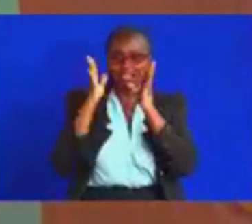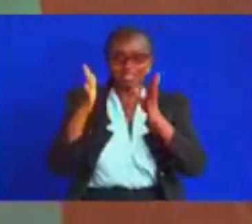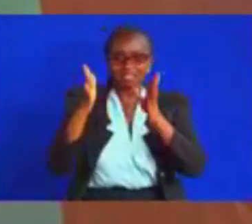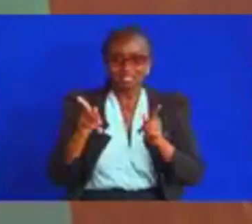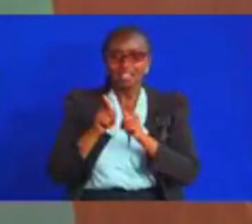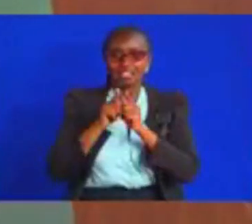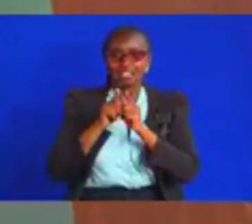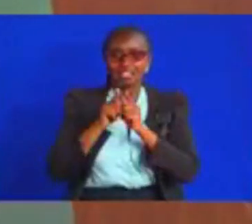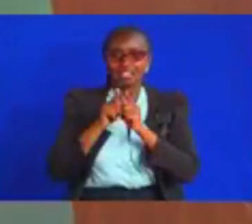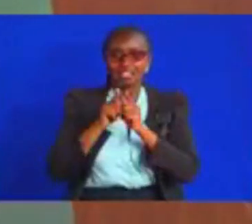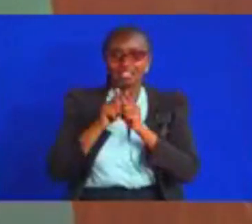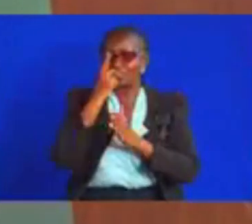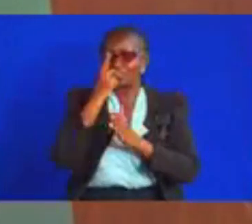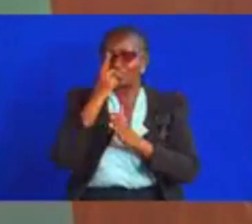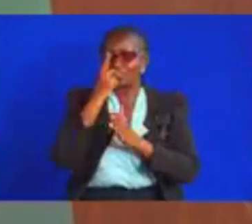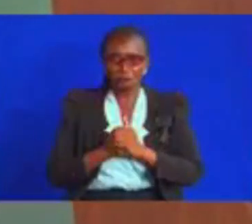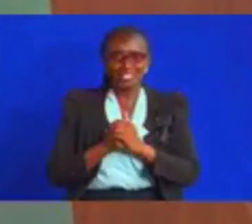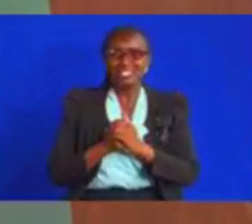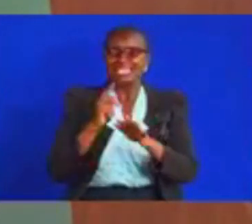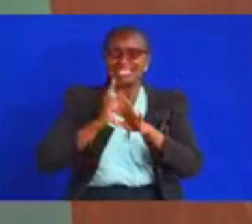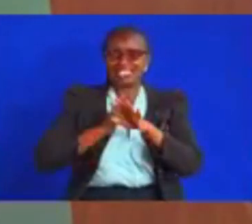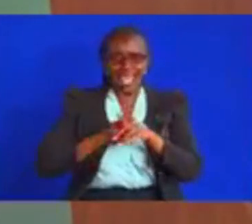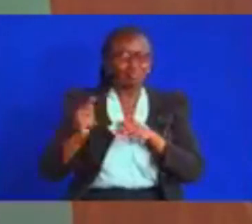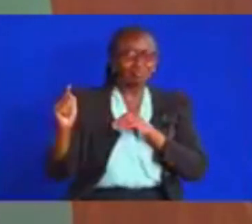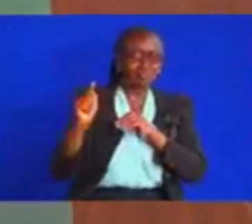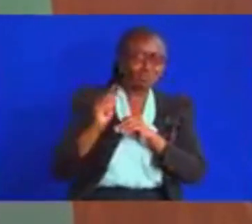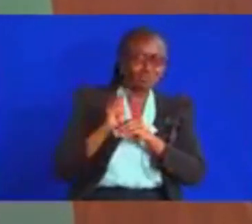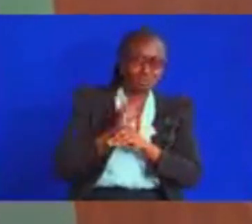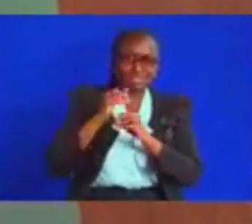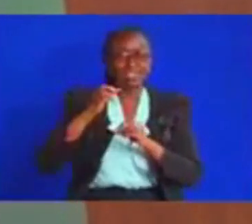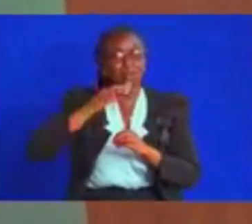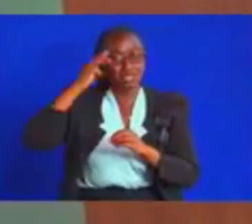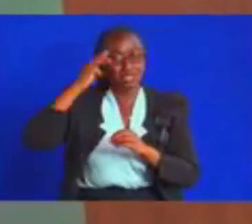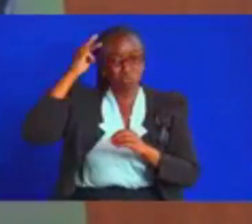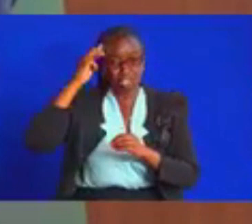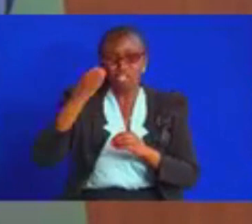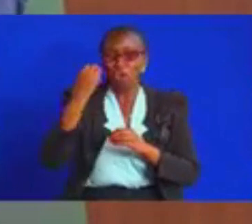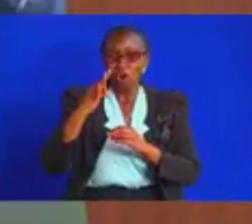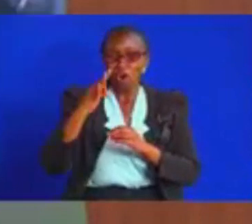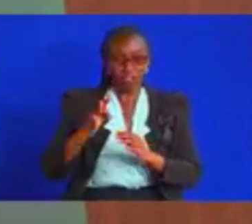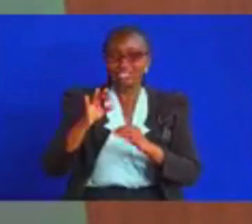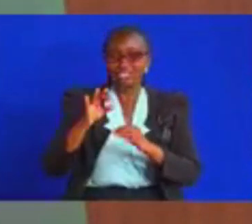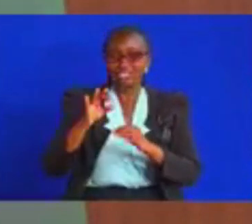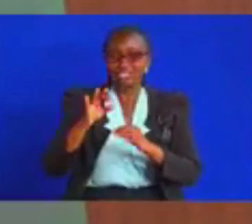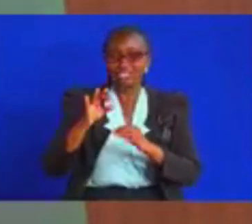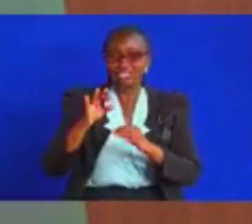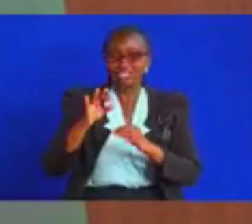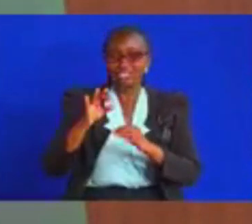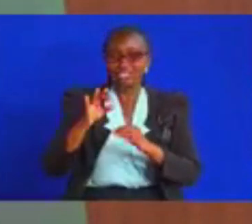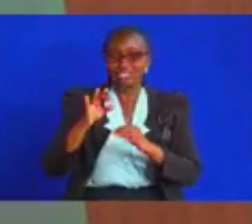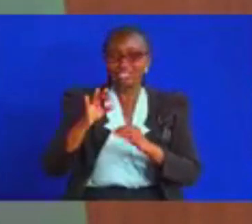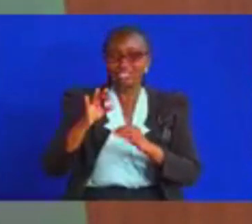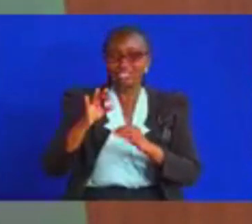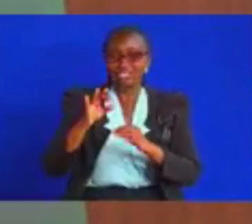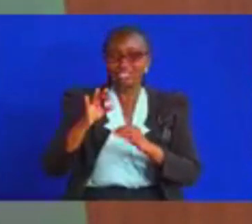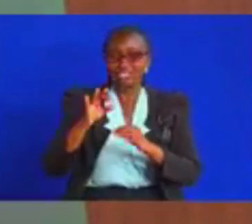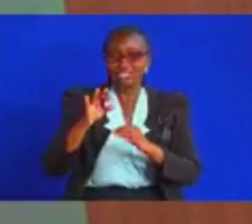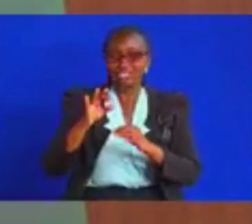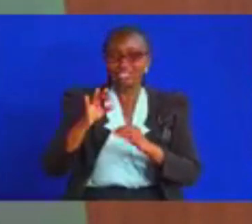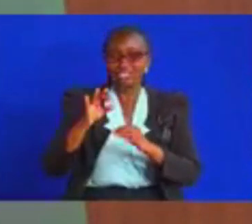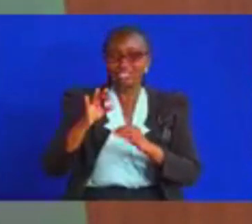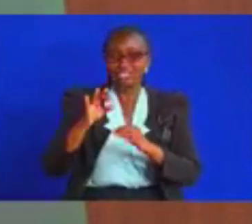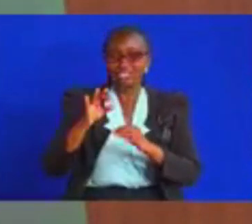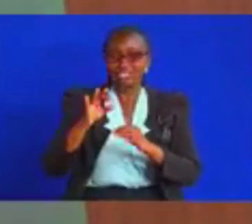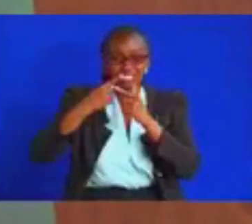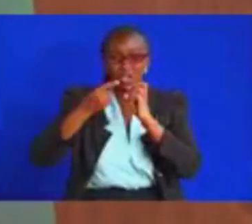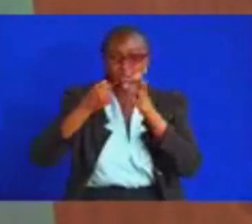the Bible says, for the equipping, the maturing of the saints, that the saints in that state of maturity will do the